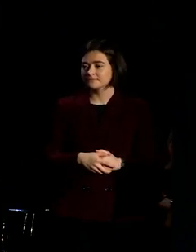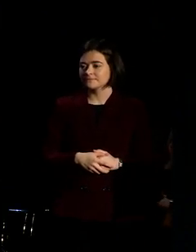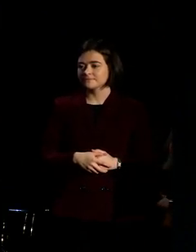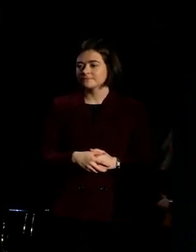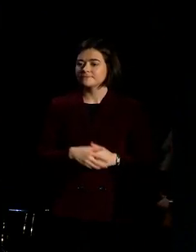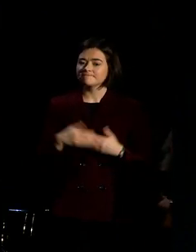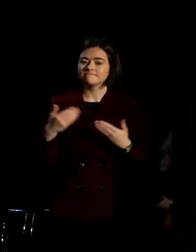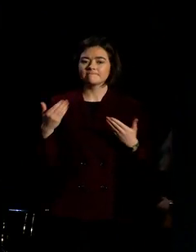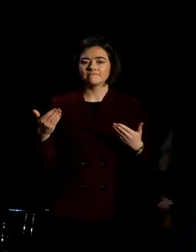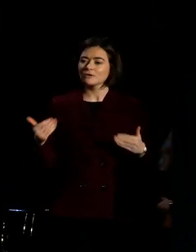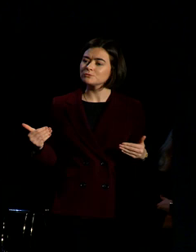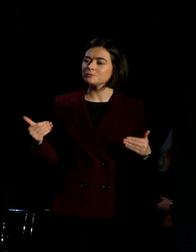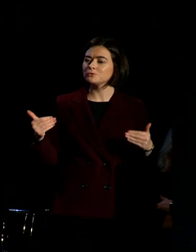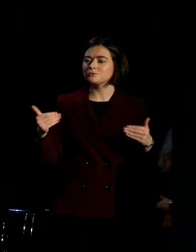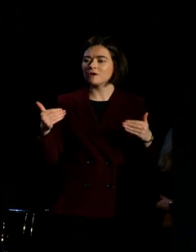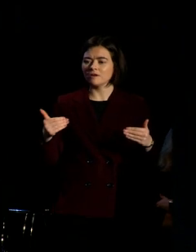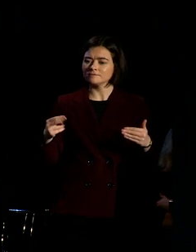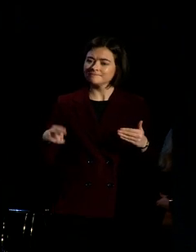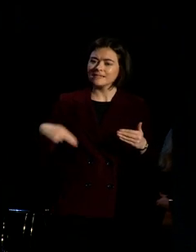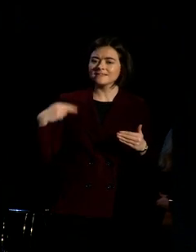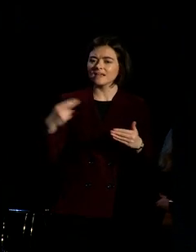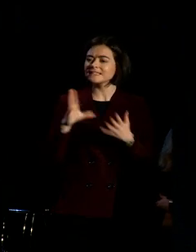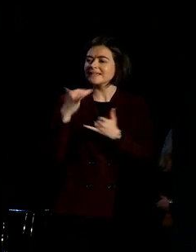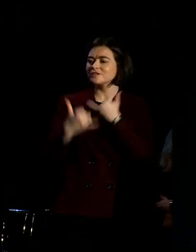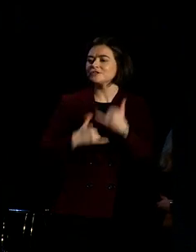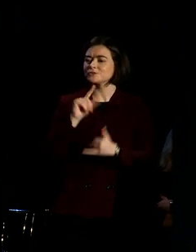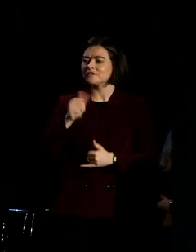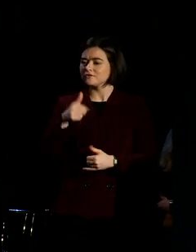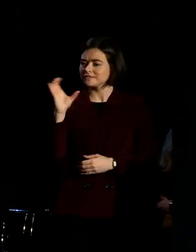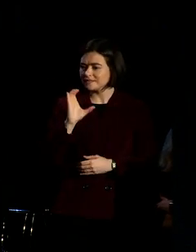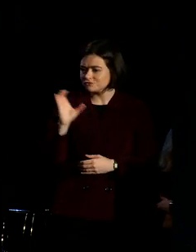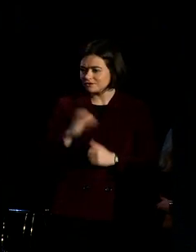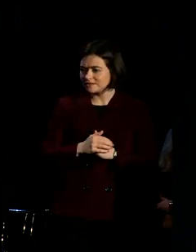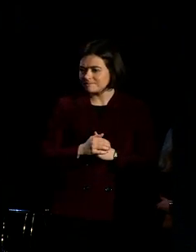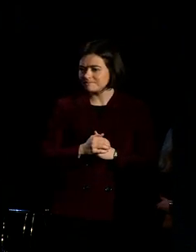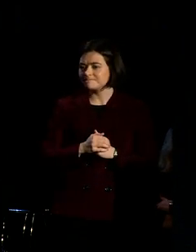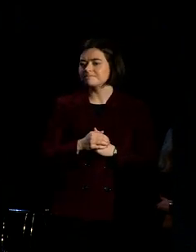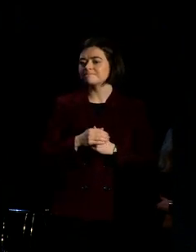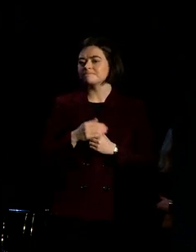As we move to the next decade of the 21st century,